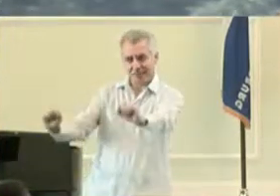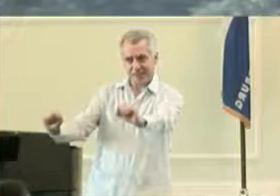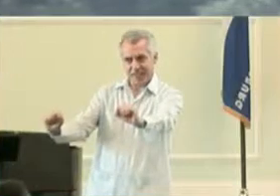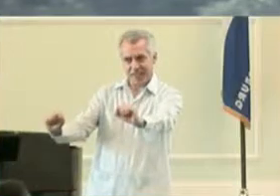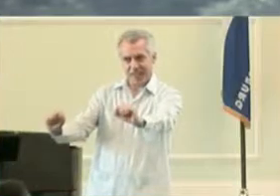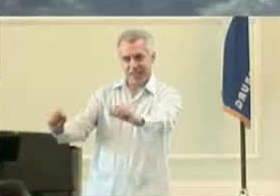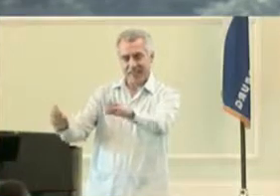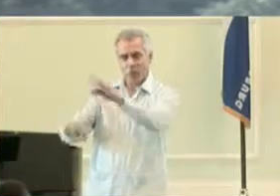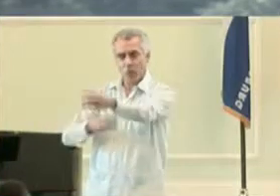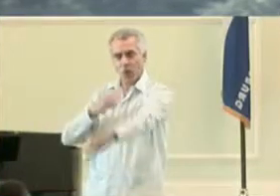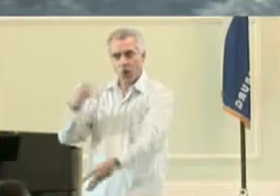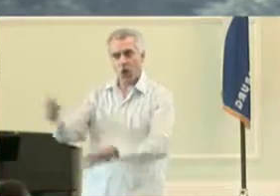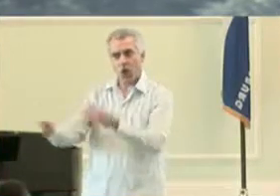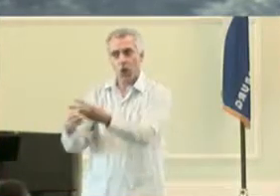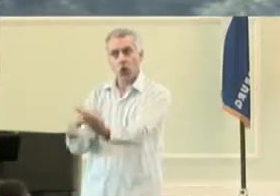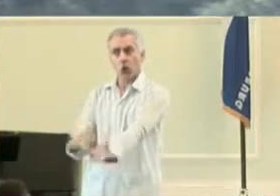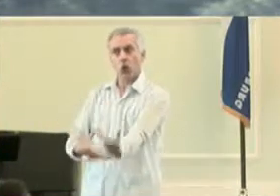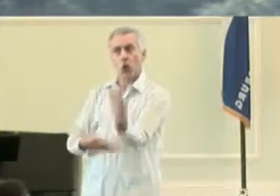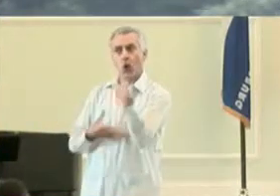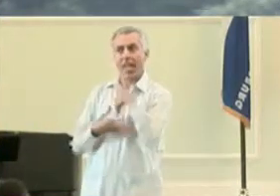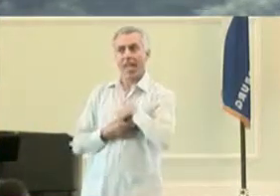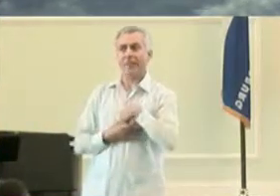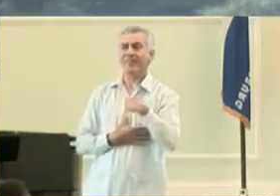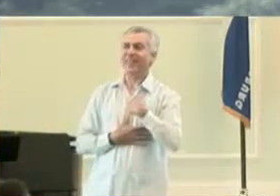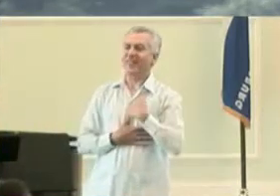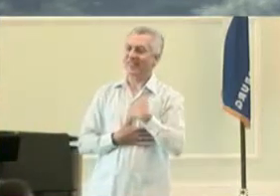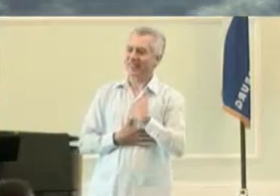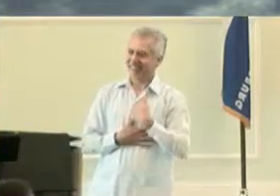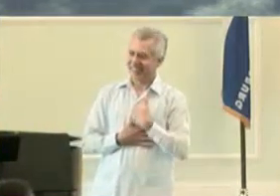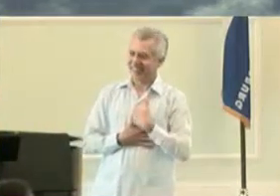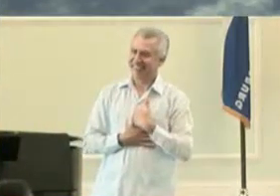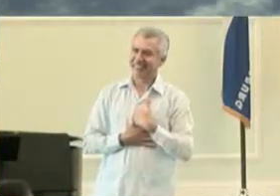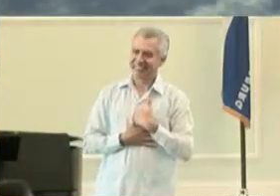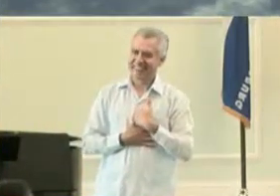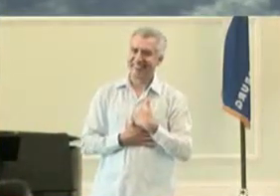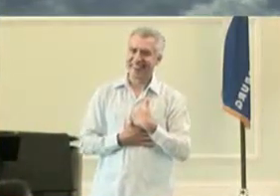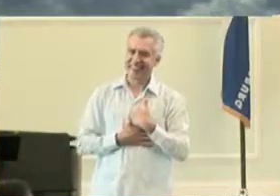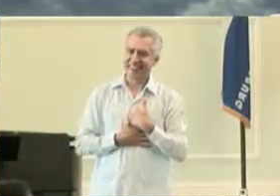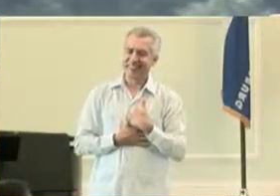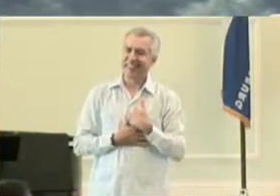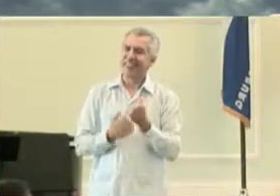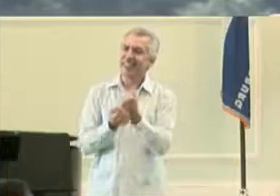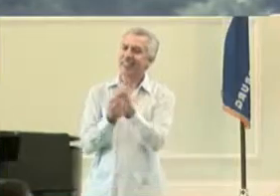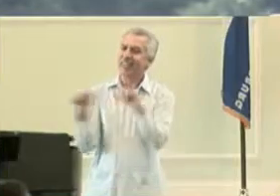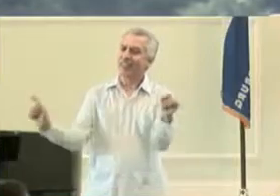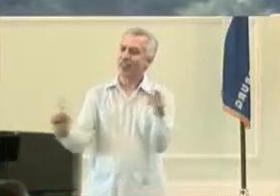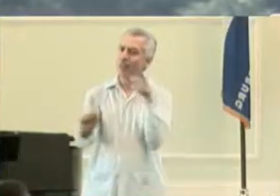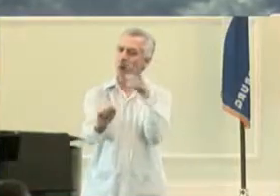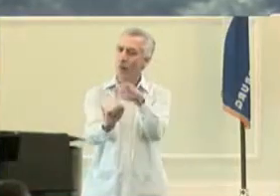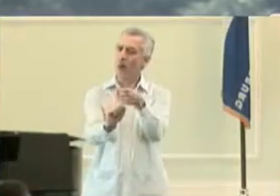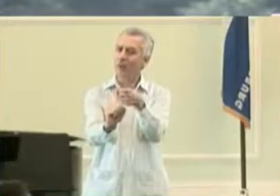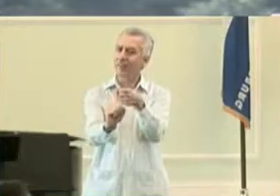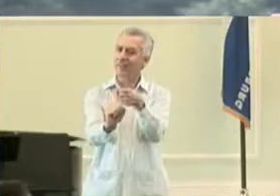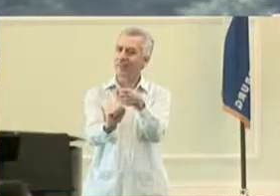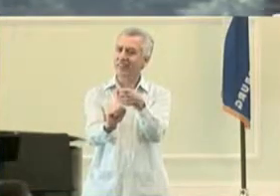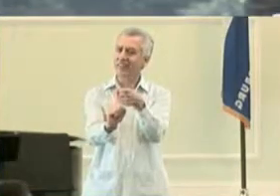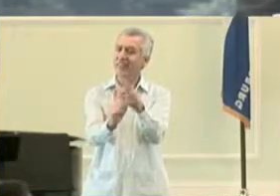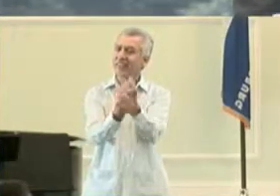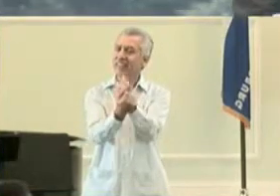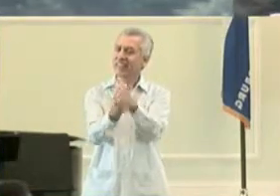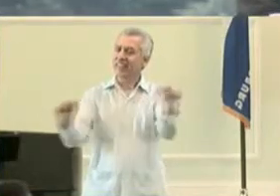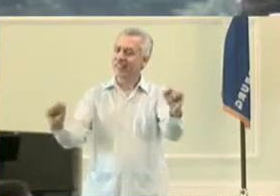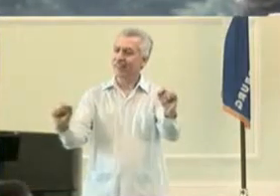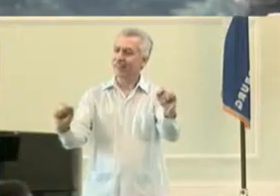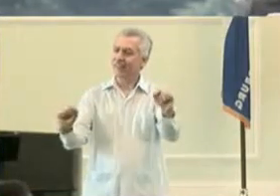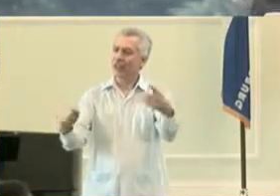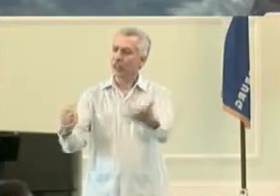to himself. He saves us for a purpose. He saves us